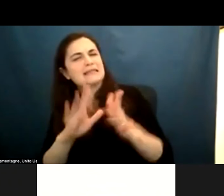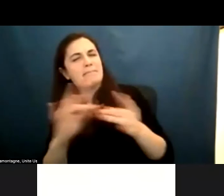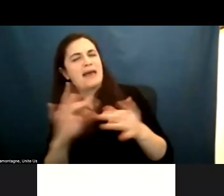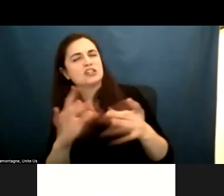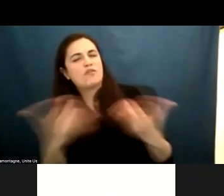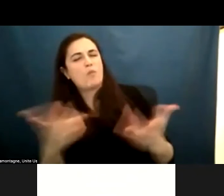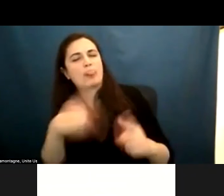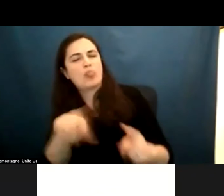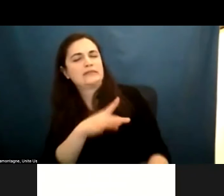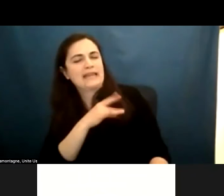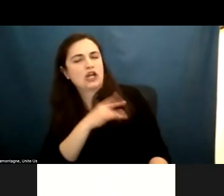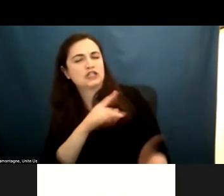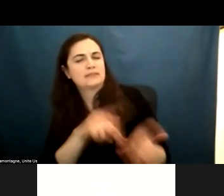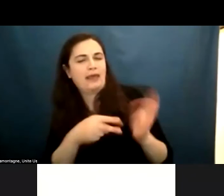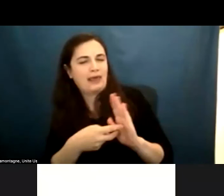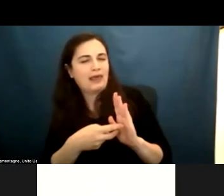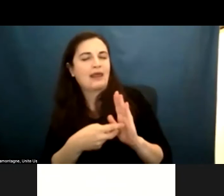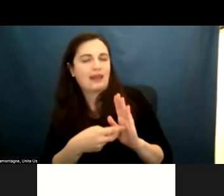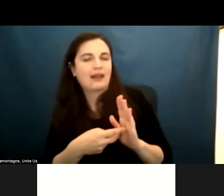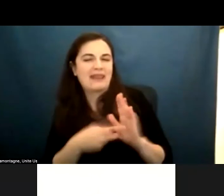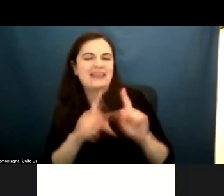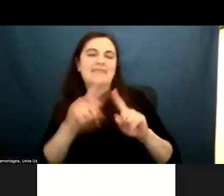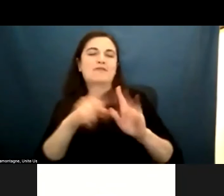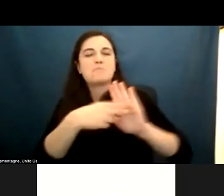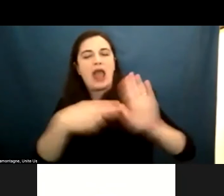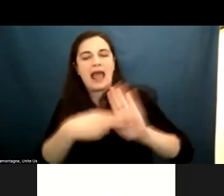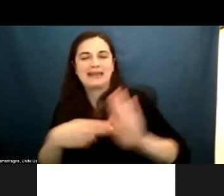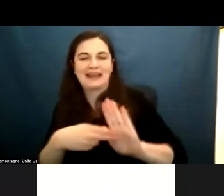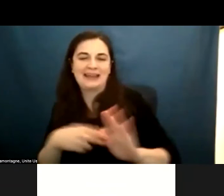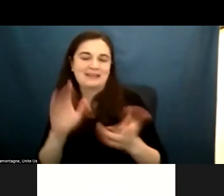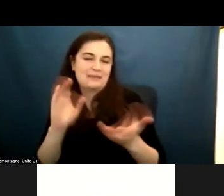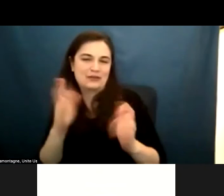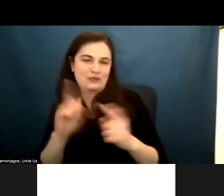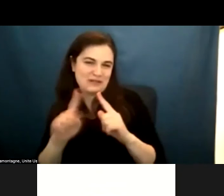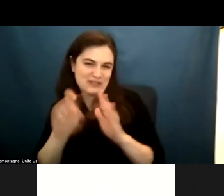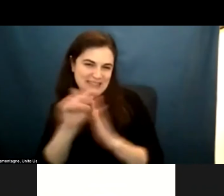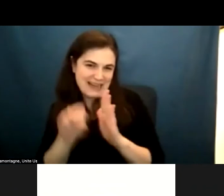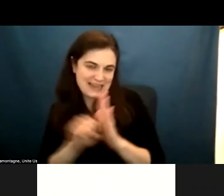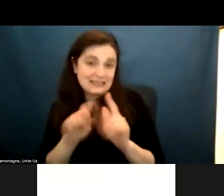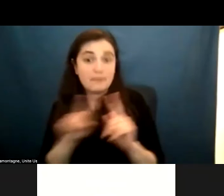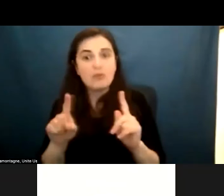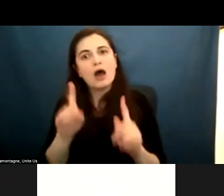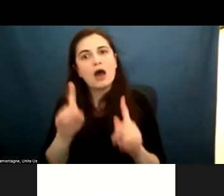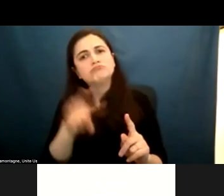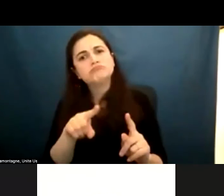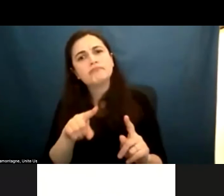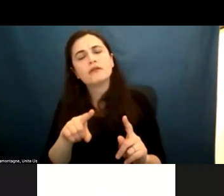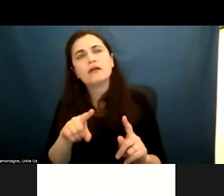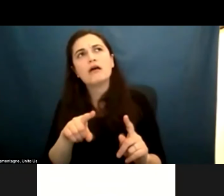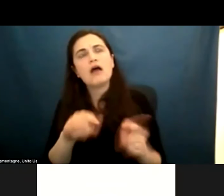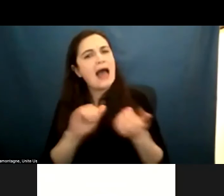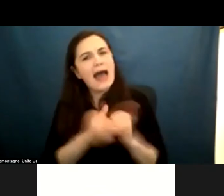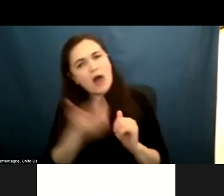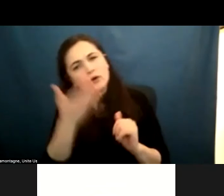of branding across the different states. But how the question is, how did you pick